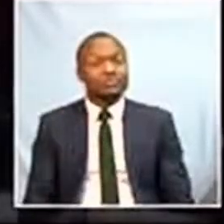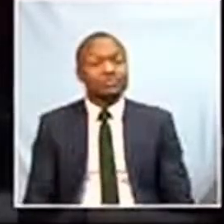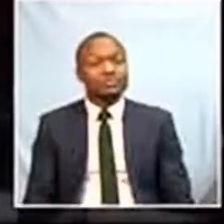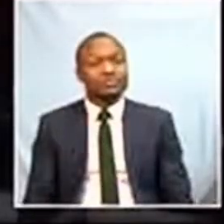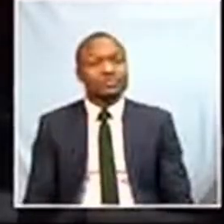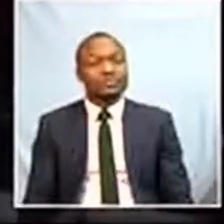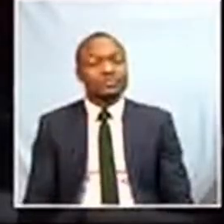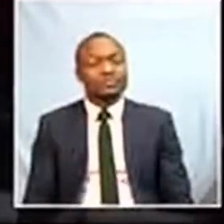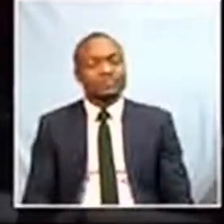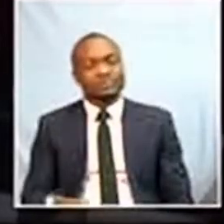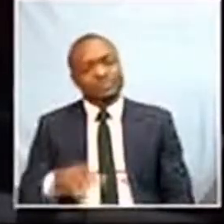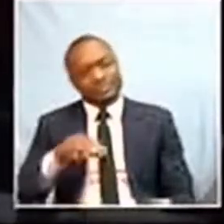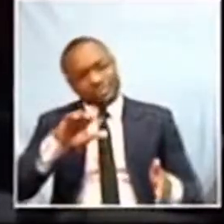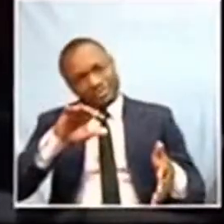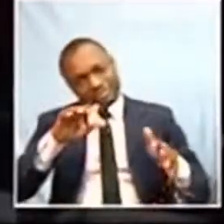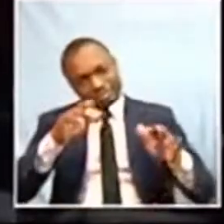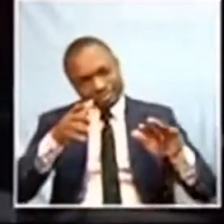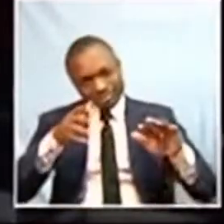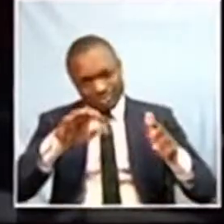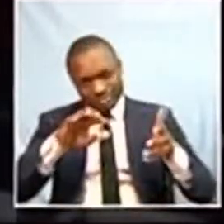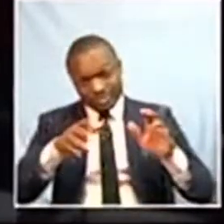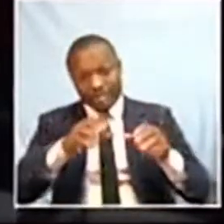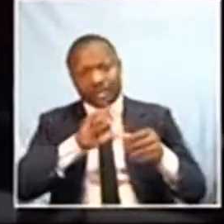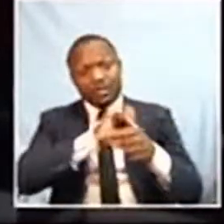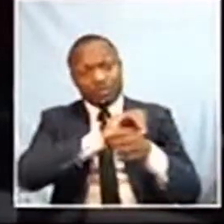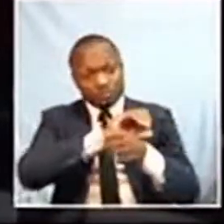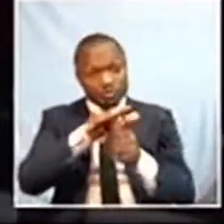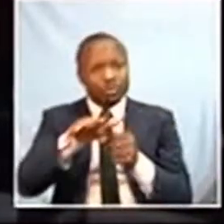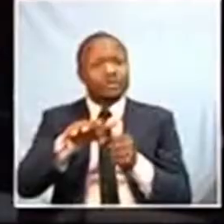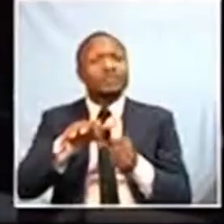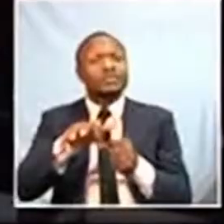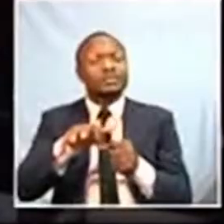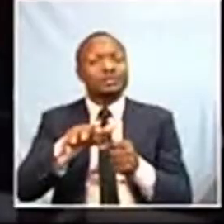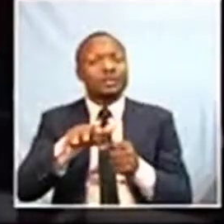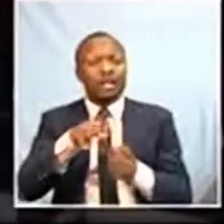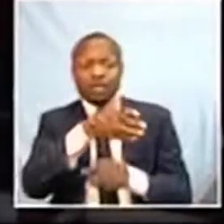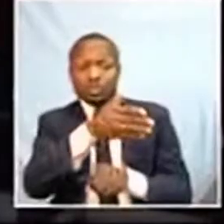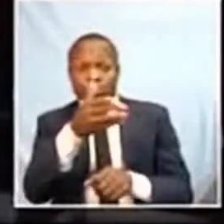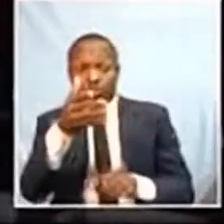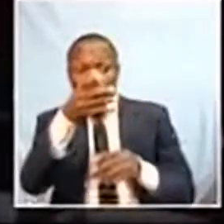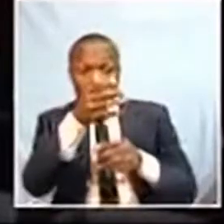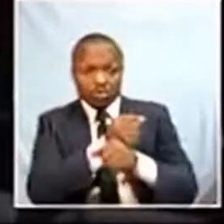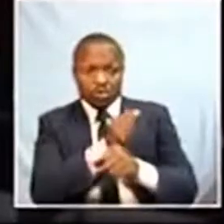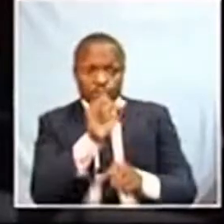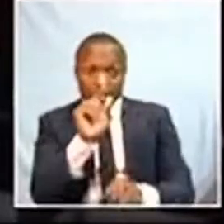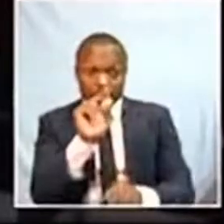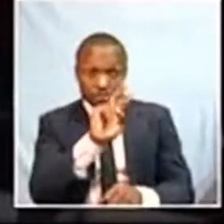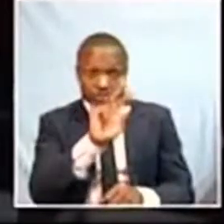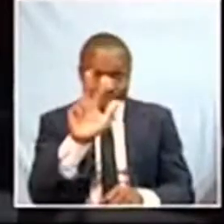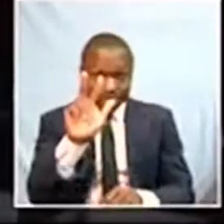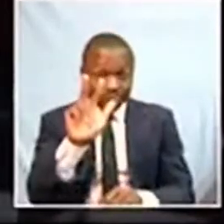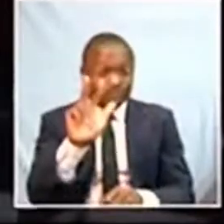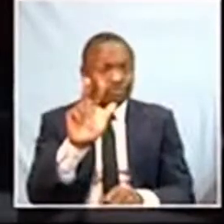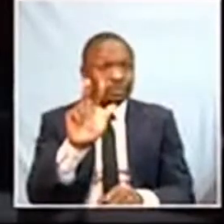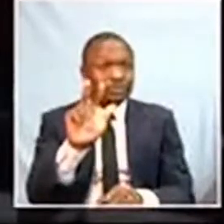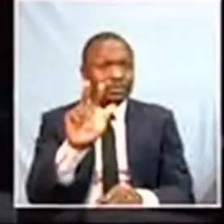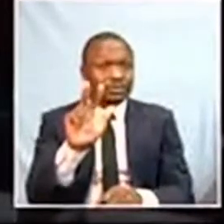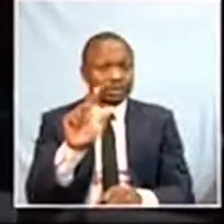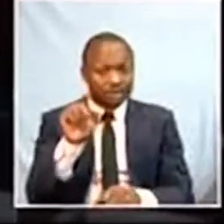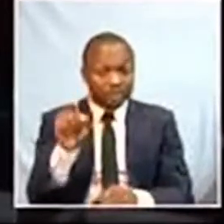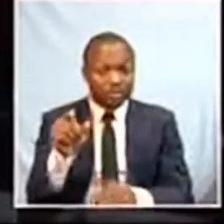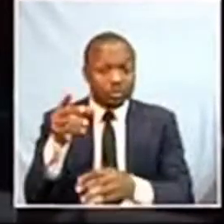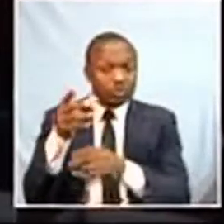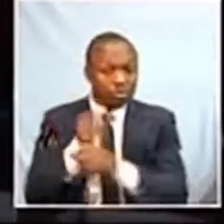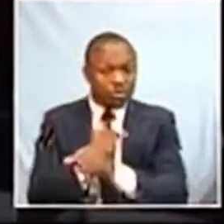it seems there's that influence from those that got in 2023 and those